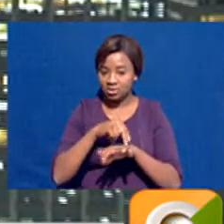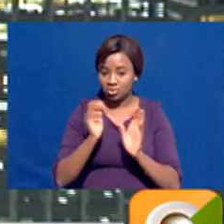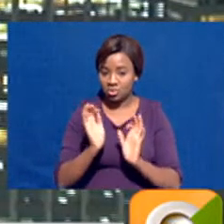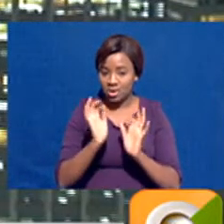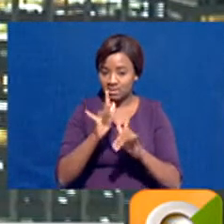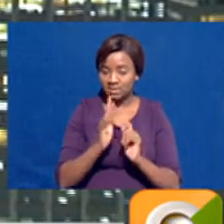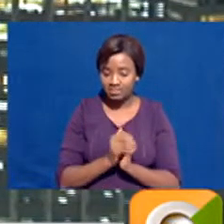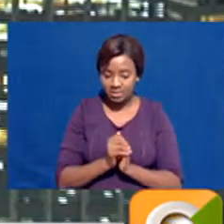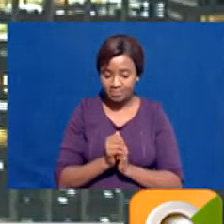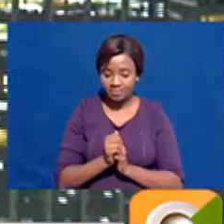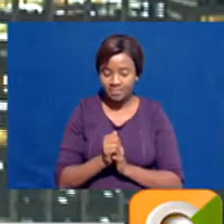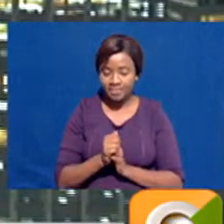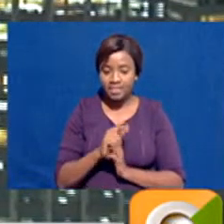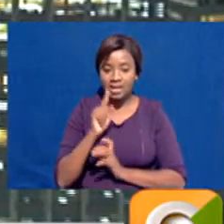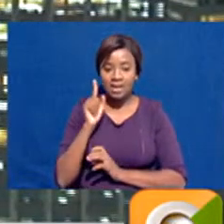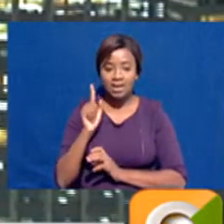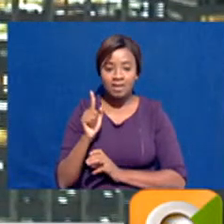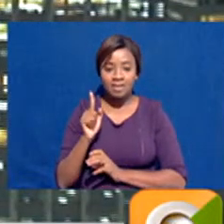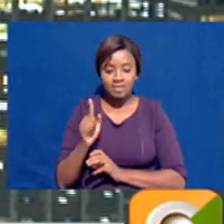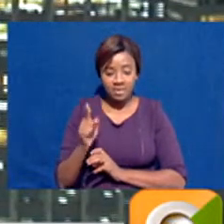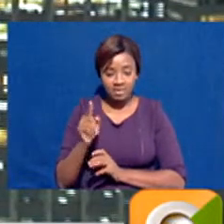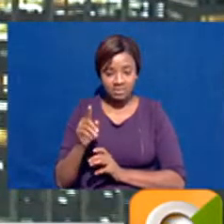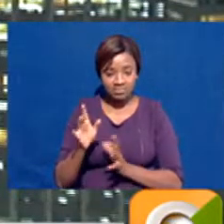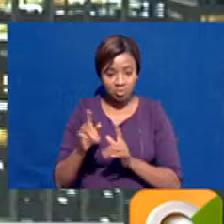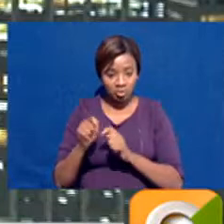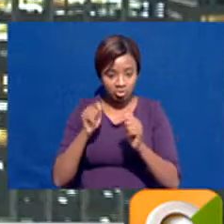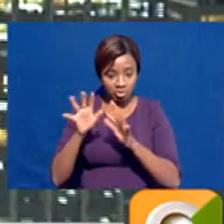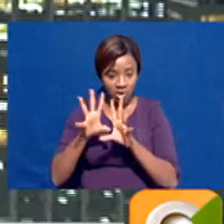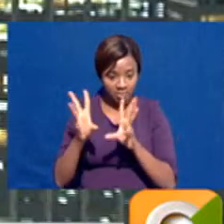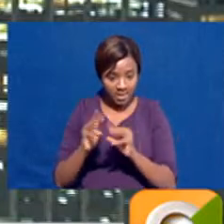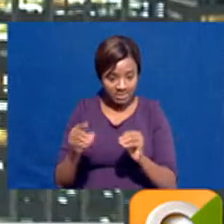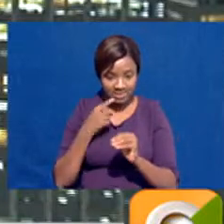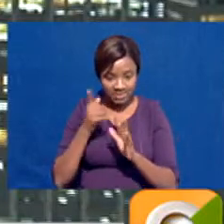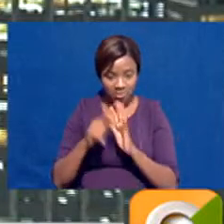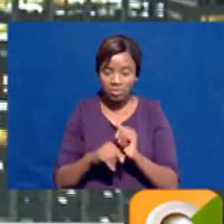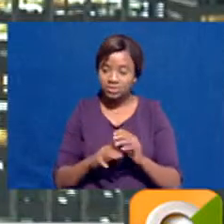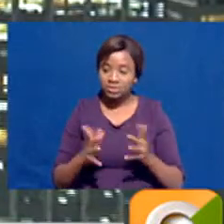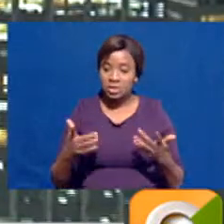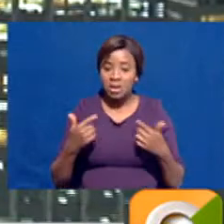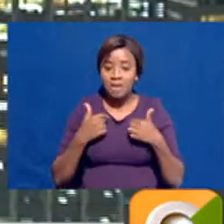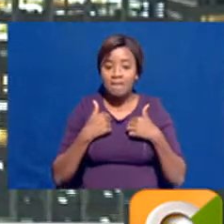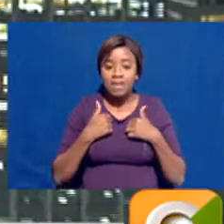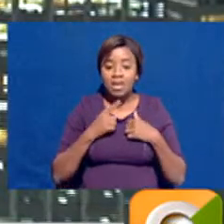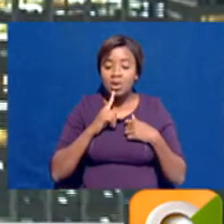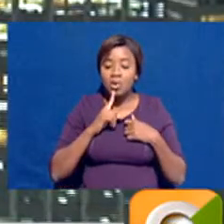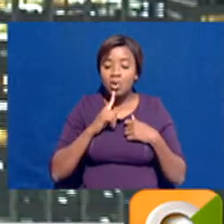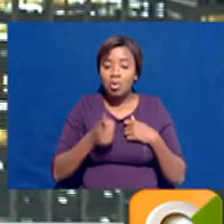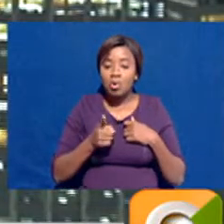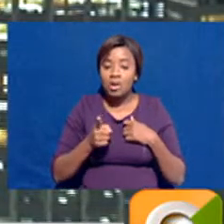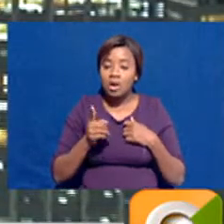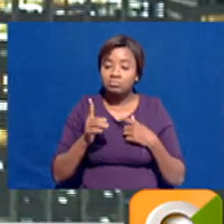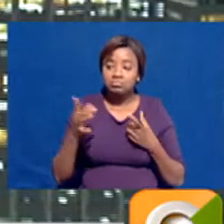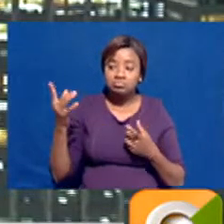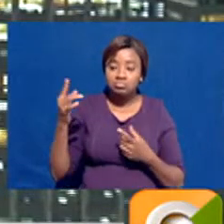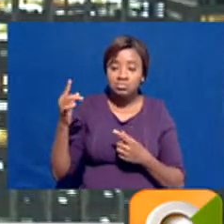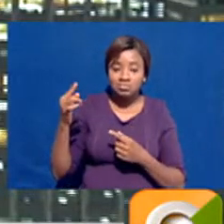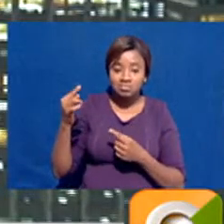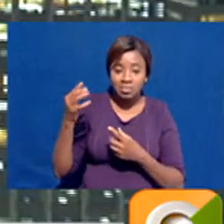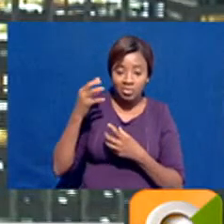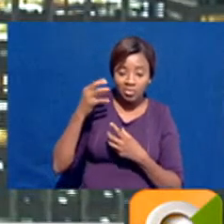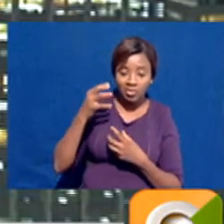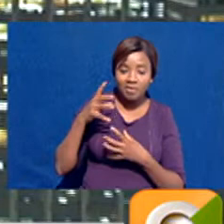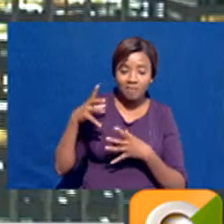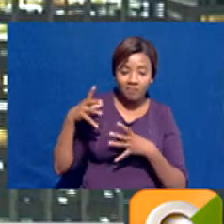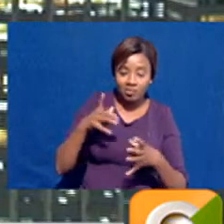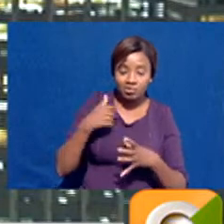Public Petitions, Dr. Margaret Nyakango told MPs that she was put under duress to approve the irregular